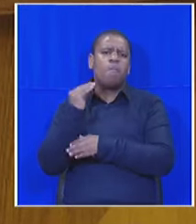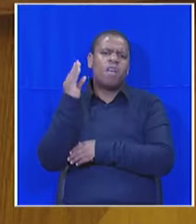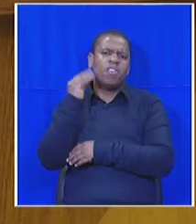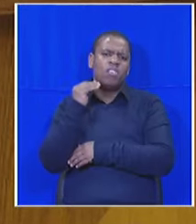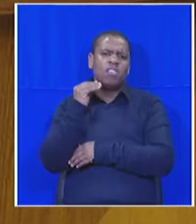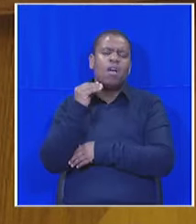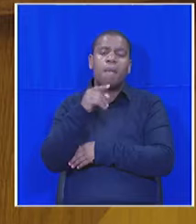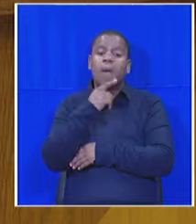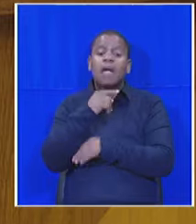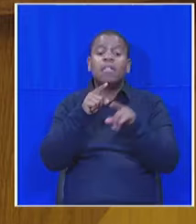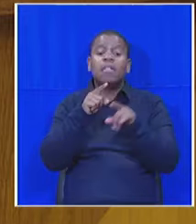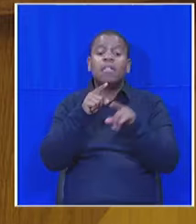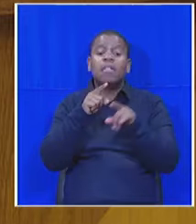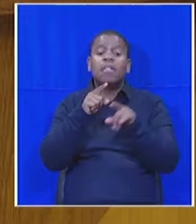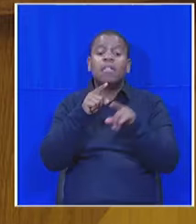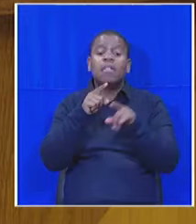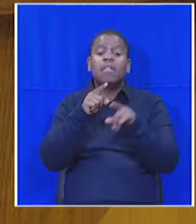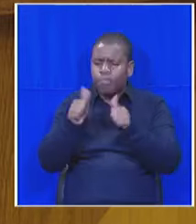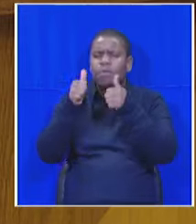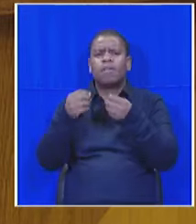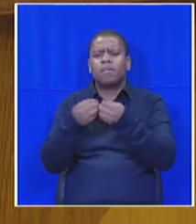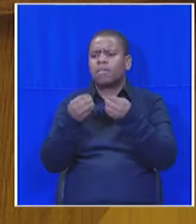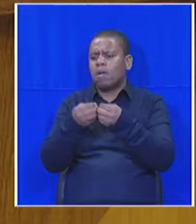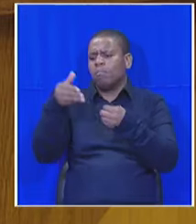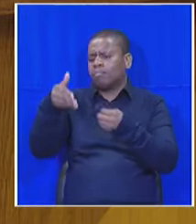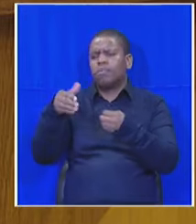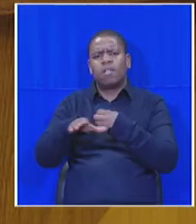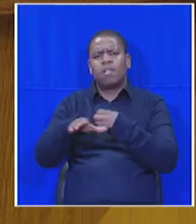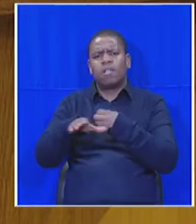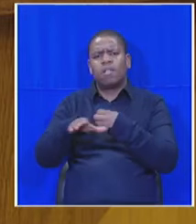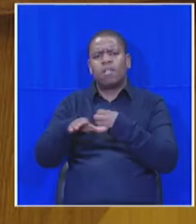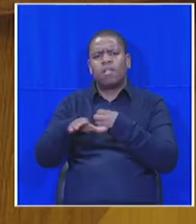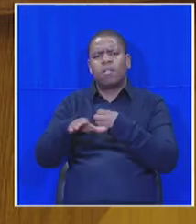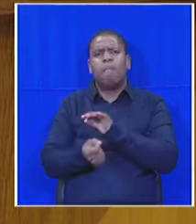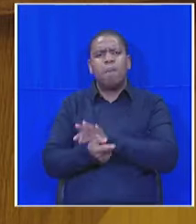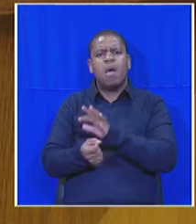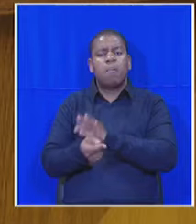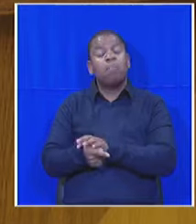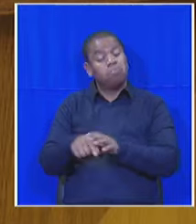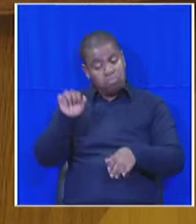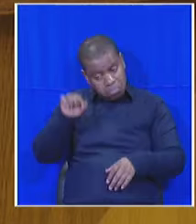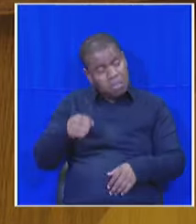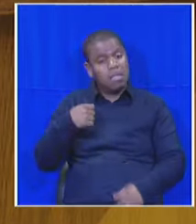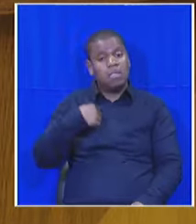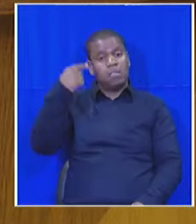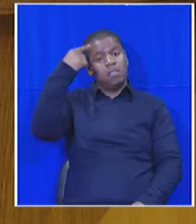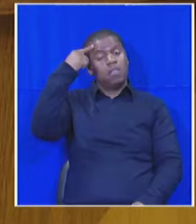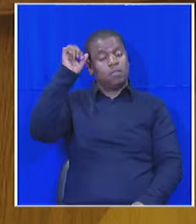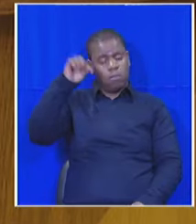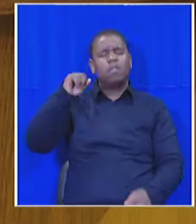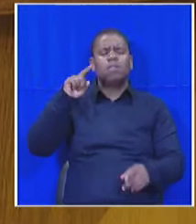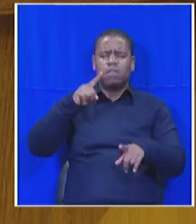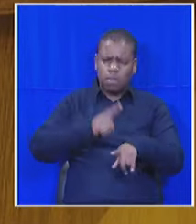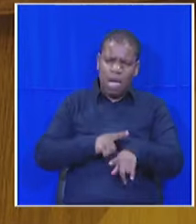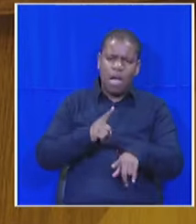the successes and good things that happen in South Africa. And I think it is time, Honourable Chairperson, that there